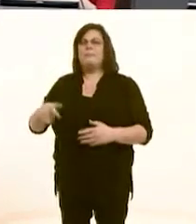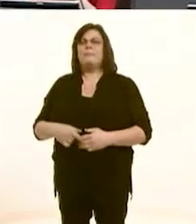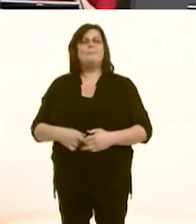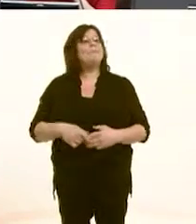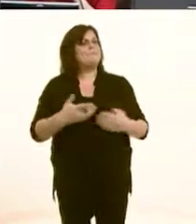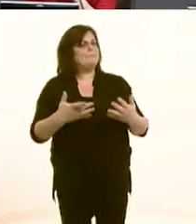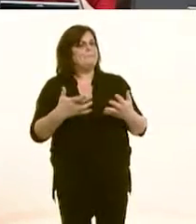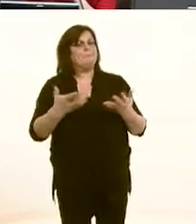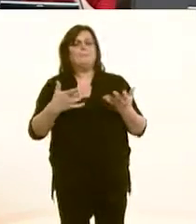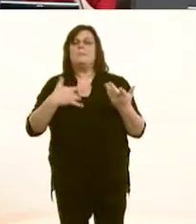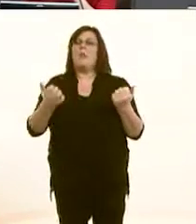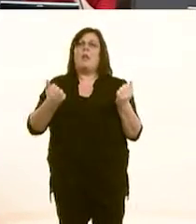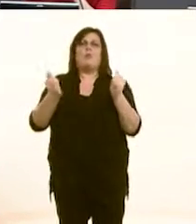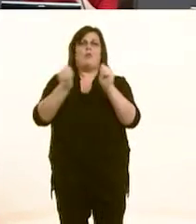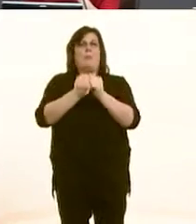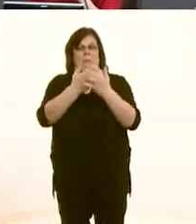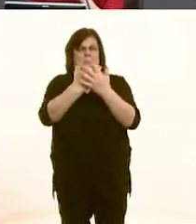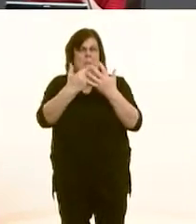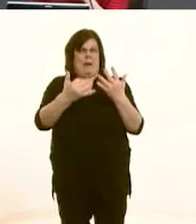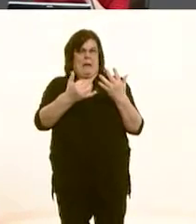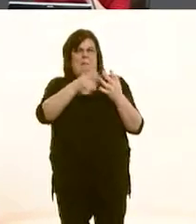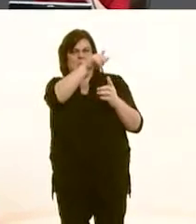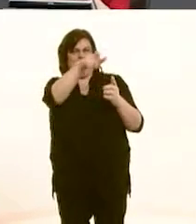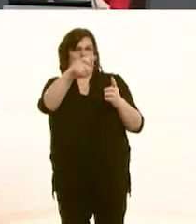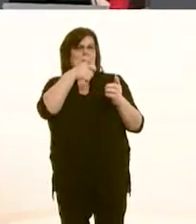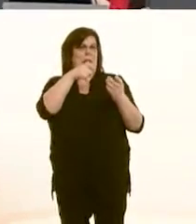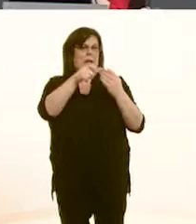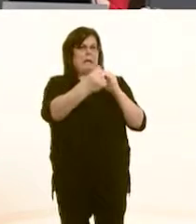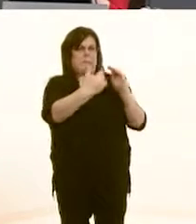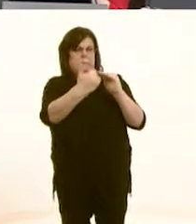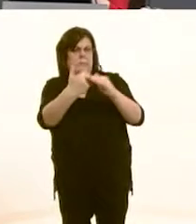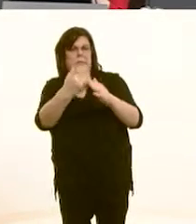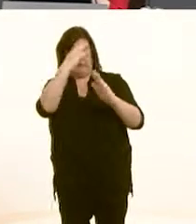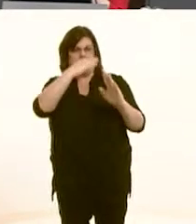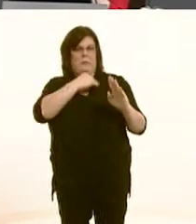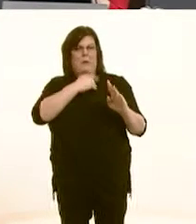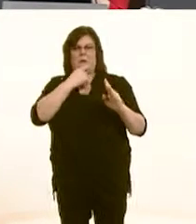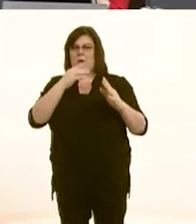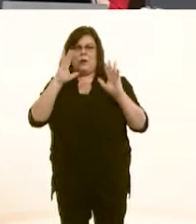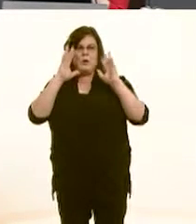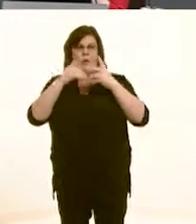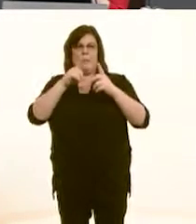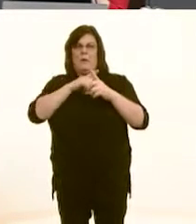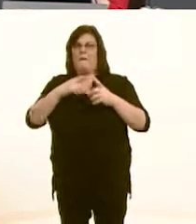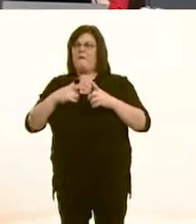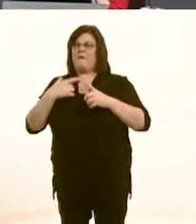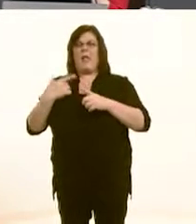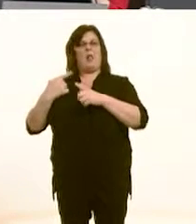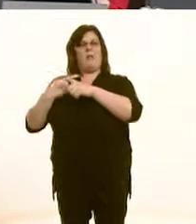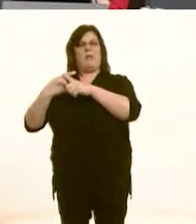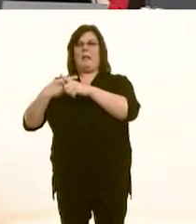that I've had many correspondents very concerned that they are, this is discriminating both against Welsh students and